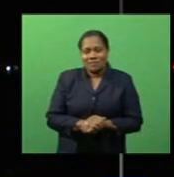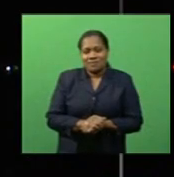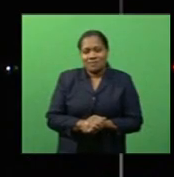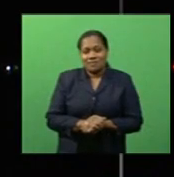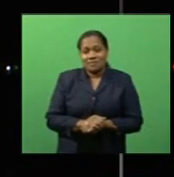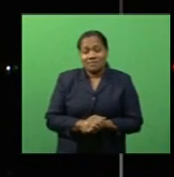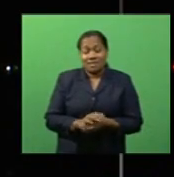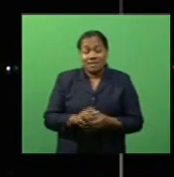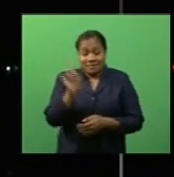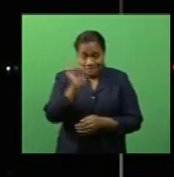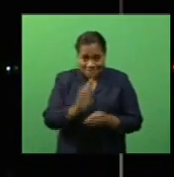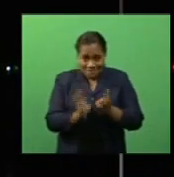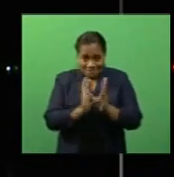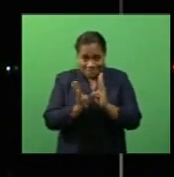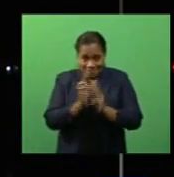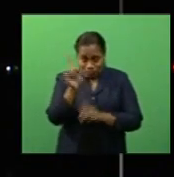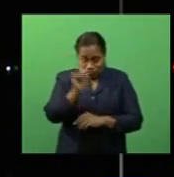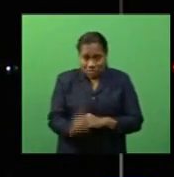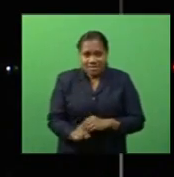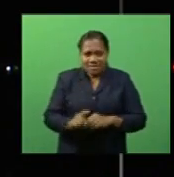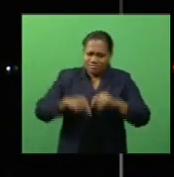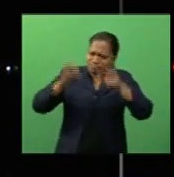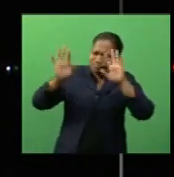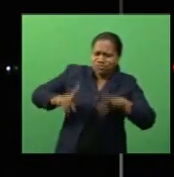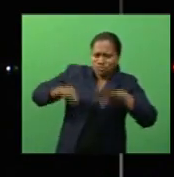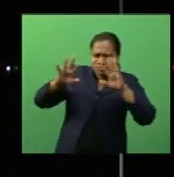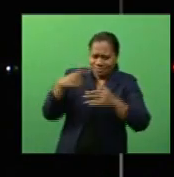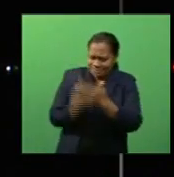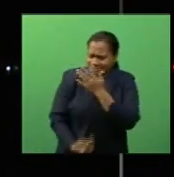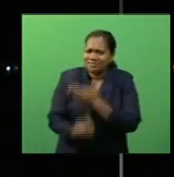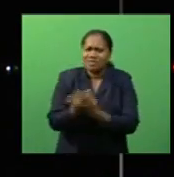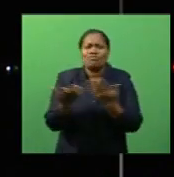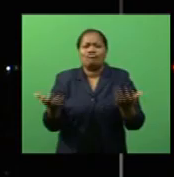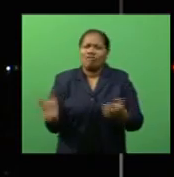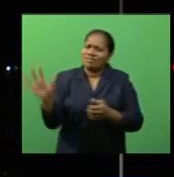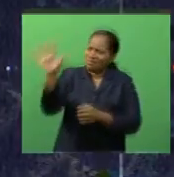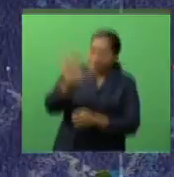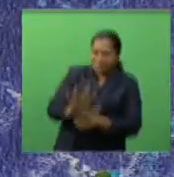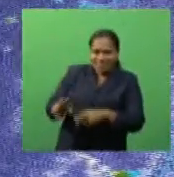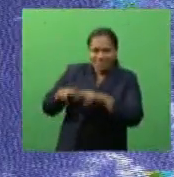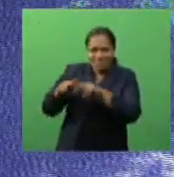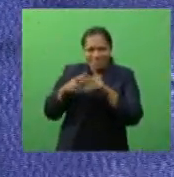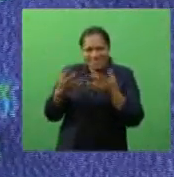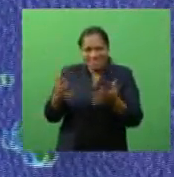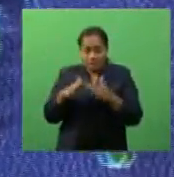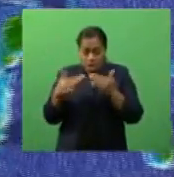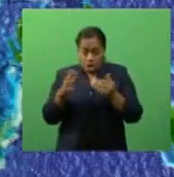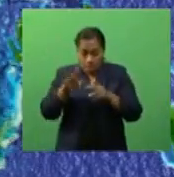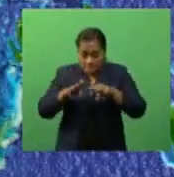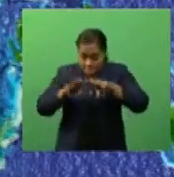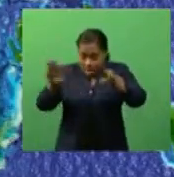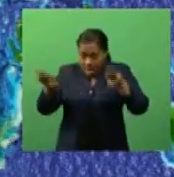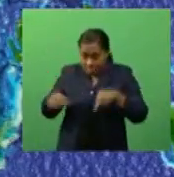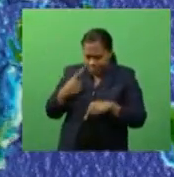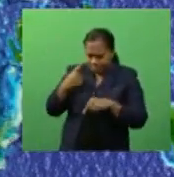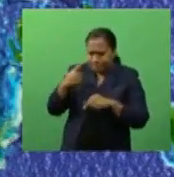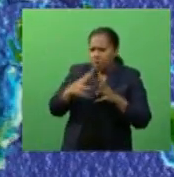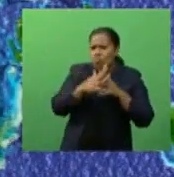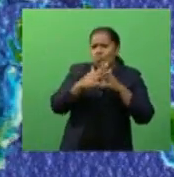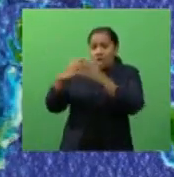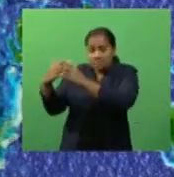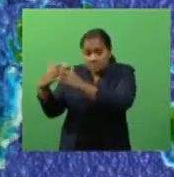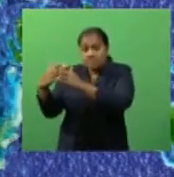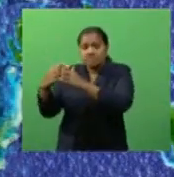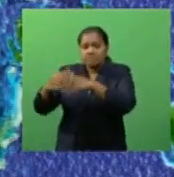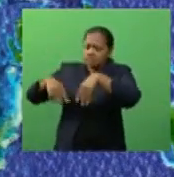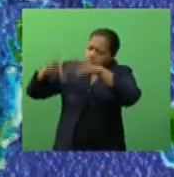And in today's weather, it was showers experienced over parts of the country. Now, taking a look at the map, looking to the west,